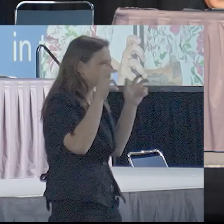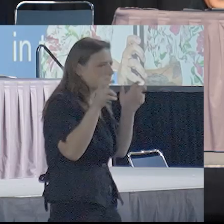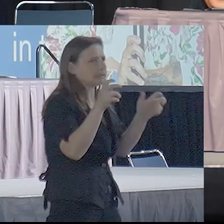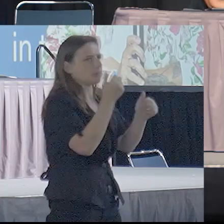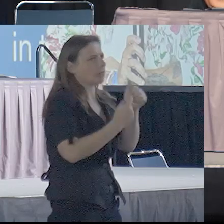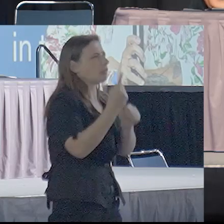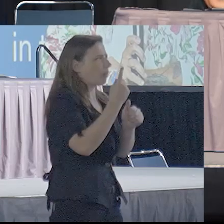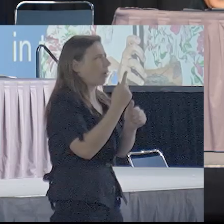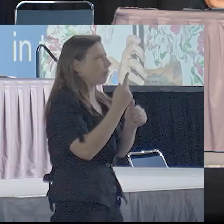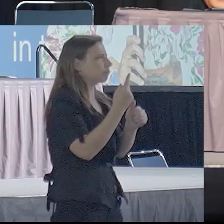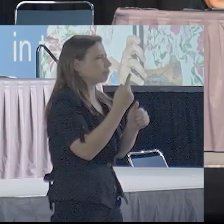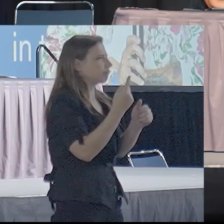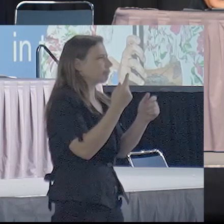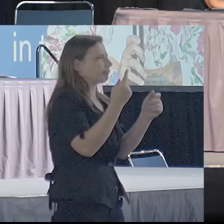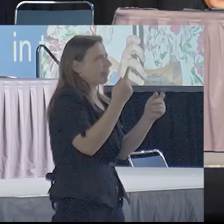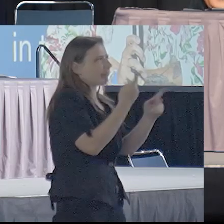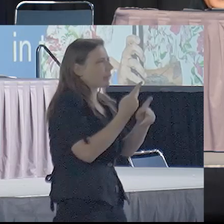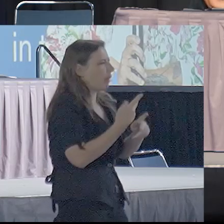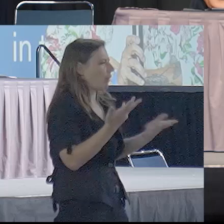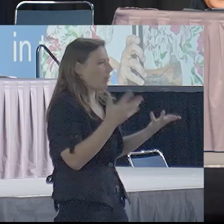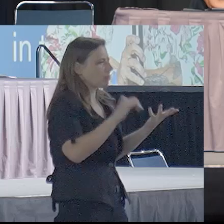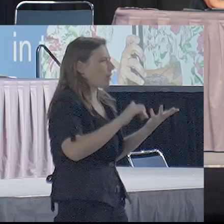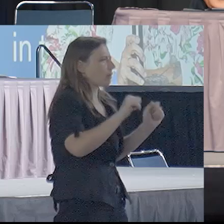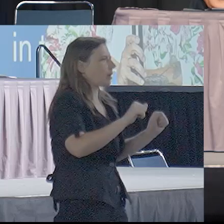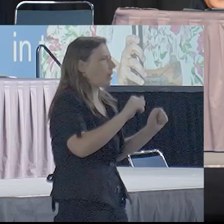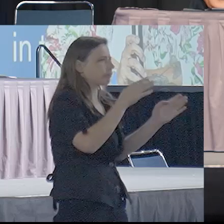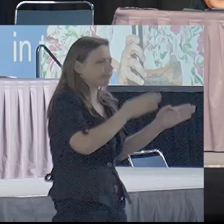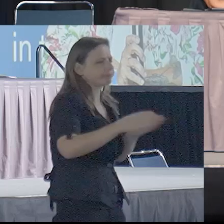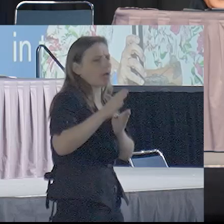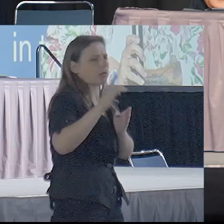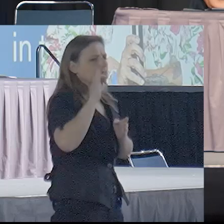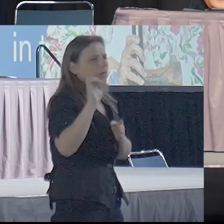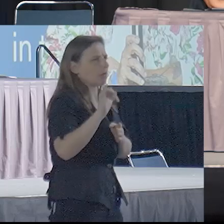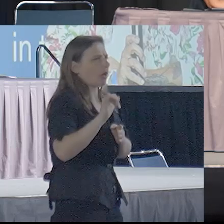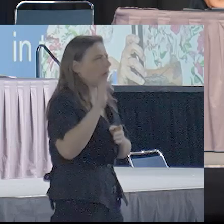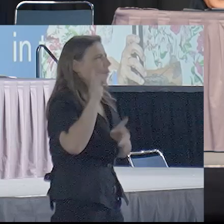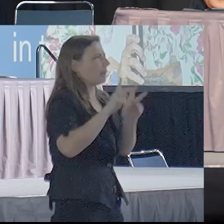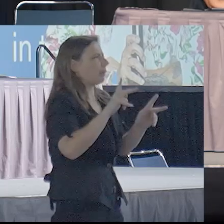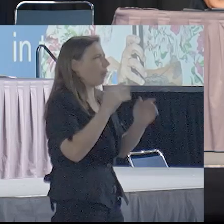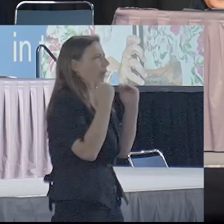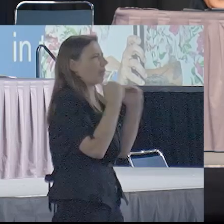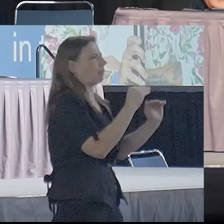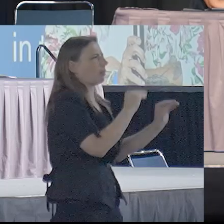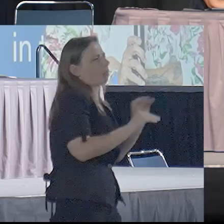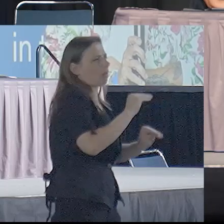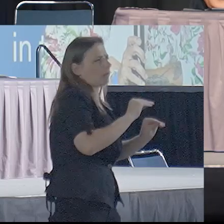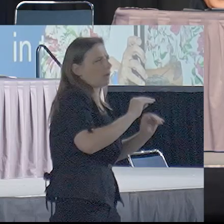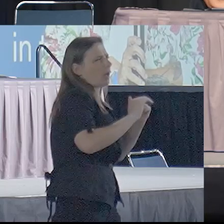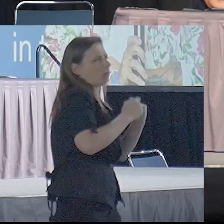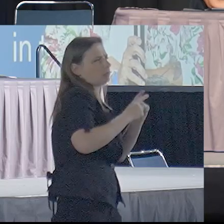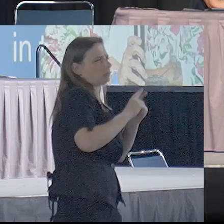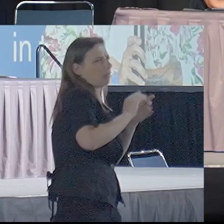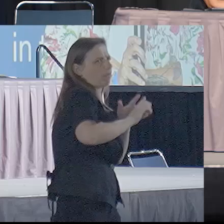event perspective, and what does it look like I said, to evacuate folks with limited mobility, making